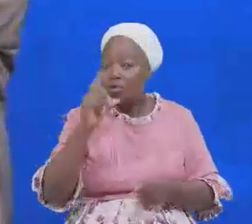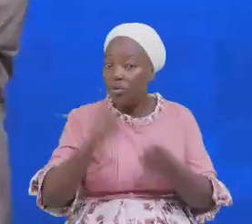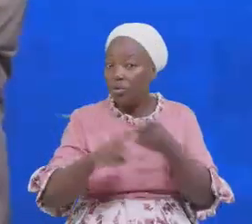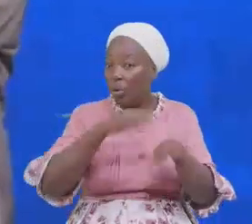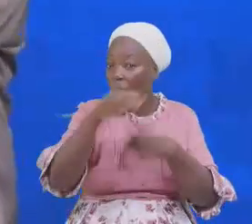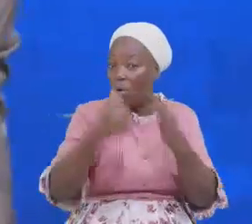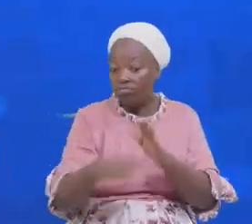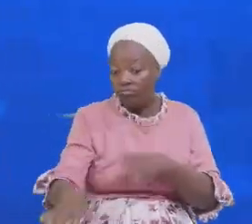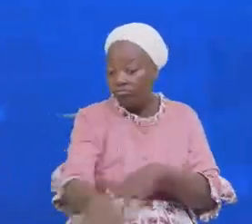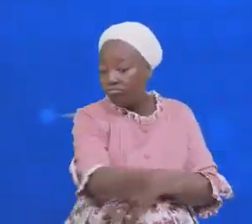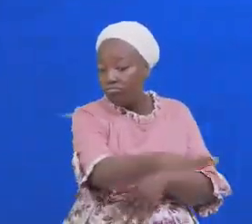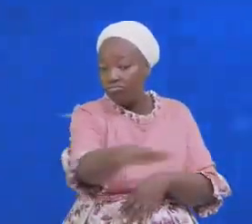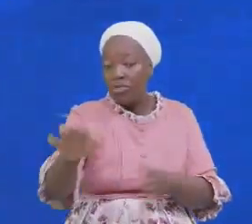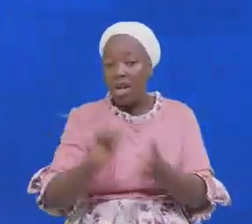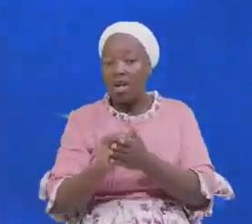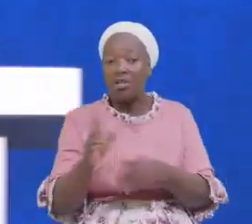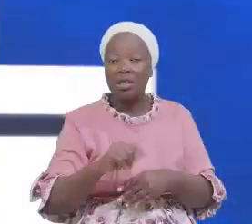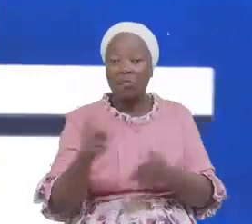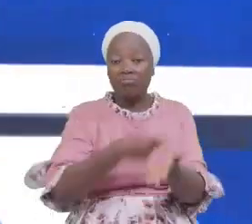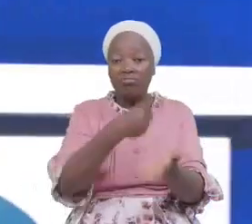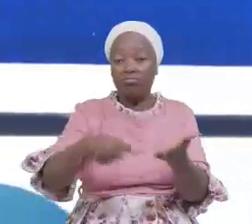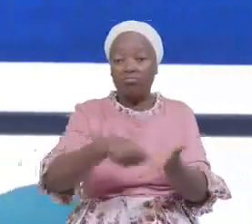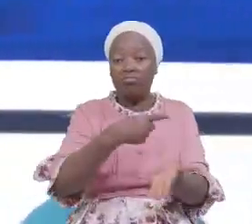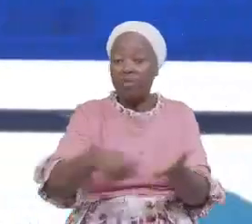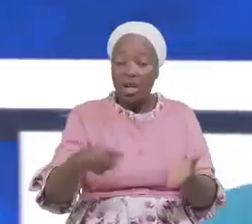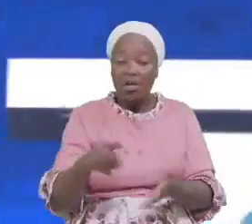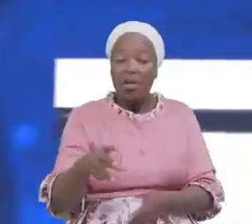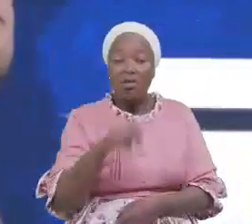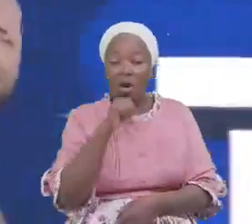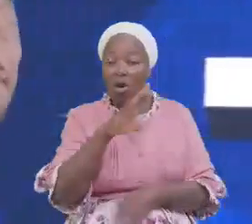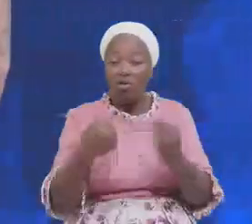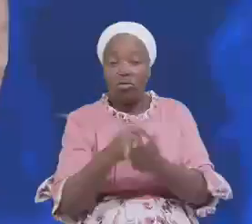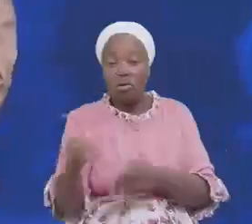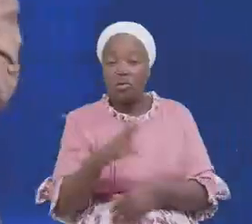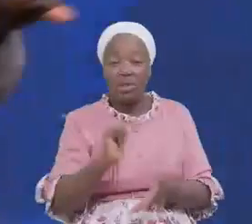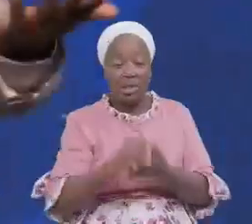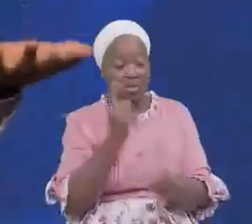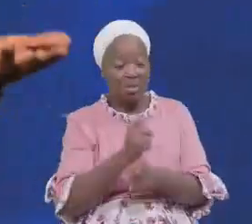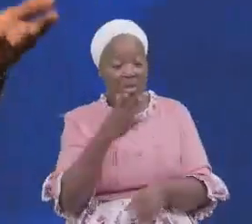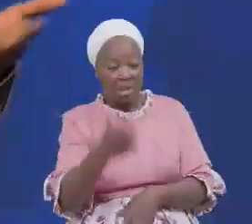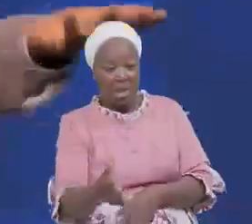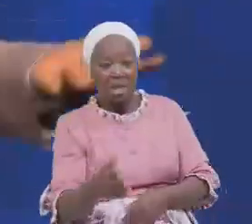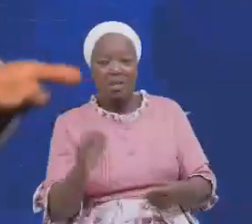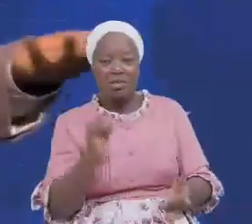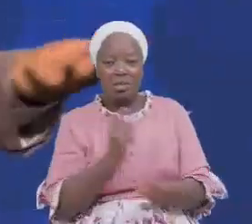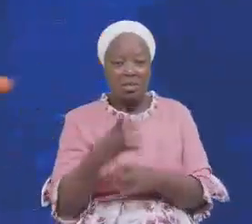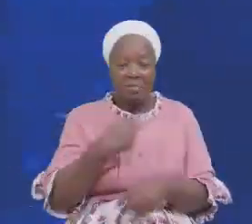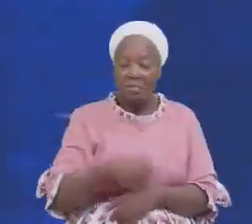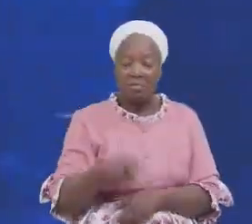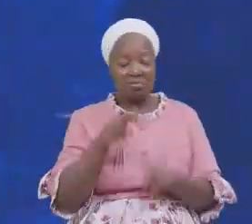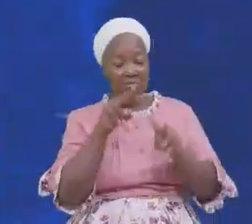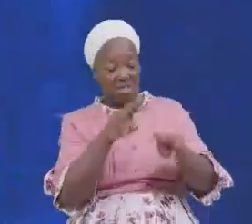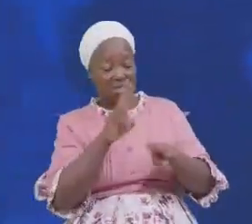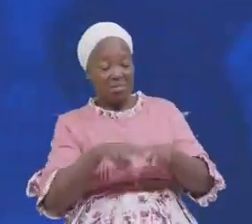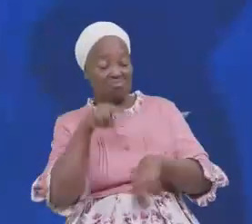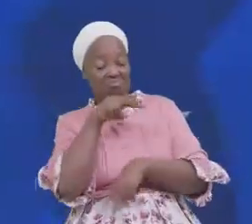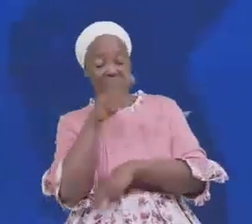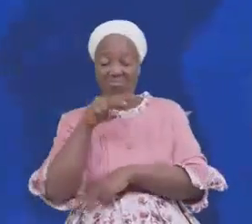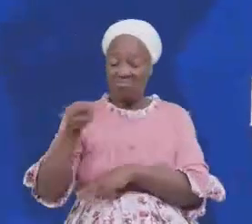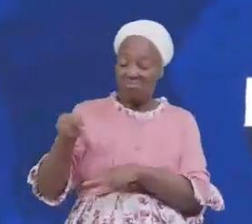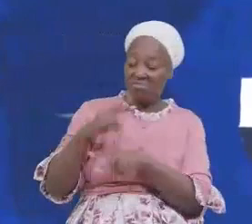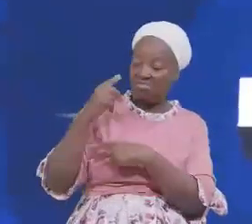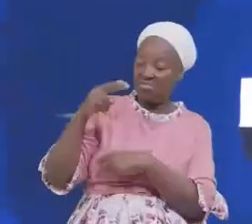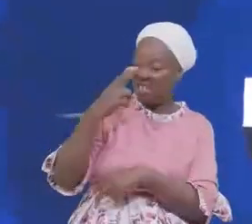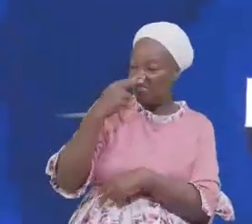are criticizing, all those people that are just there only for eyesight or whatever. He said